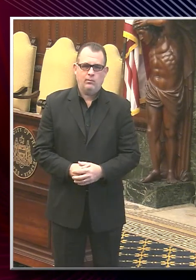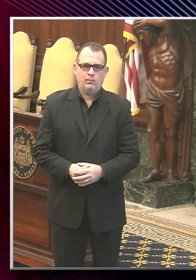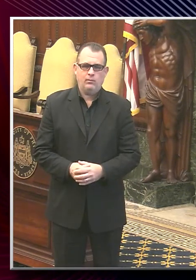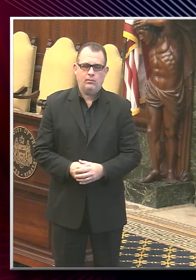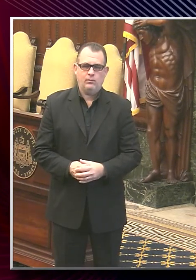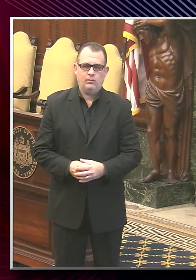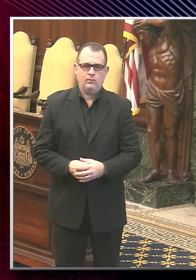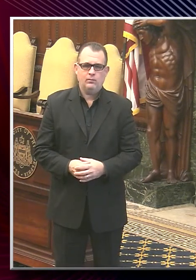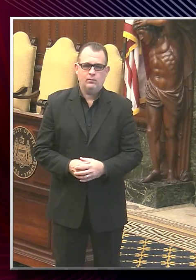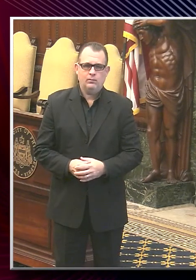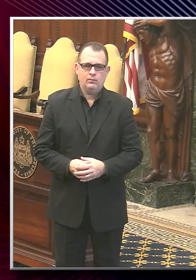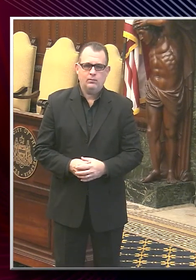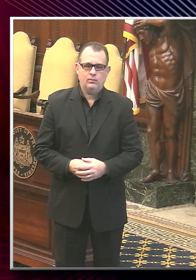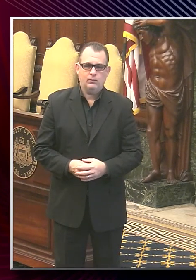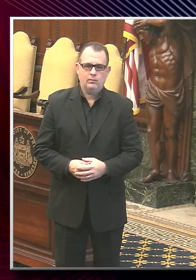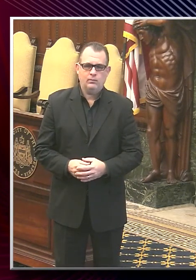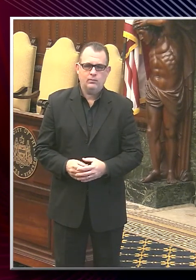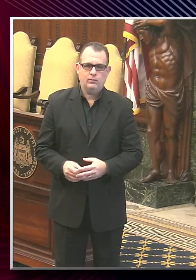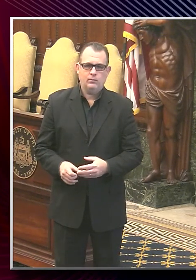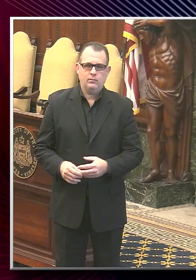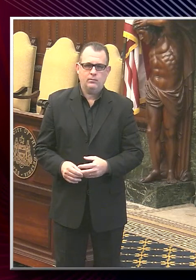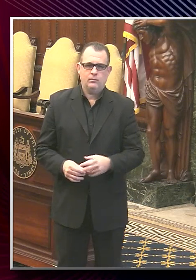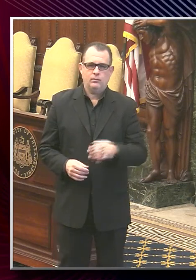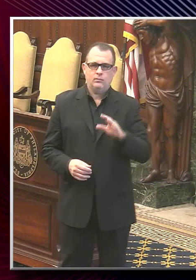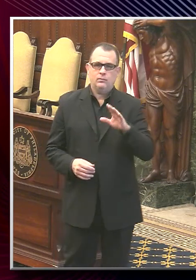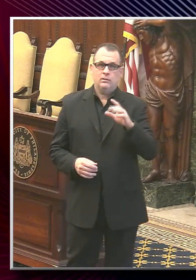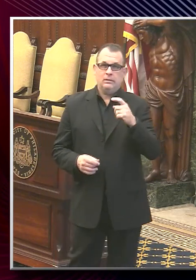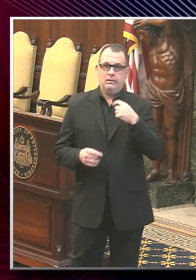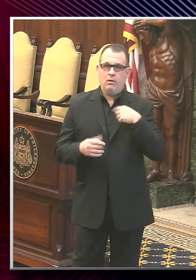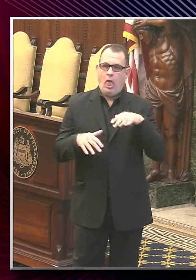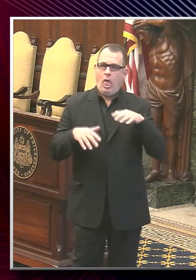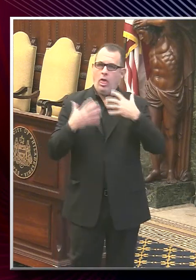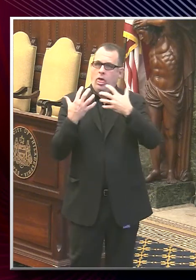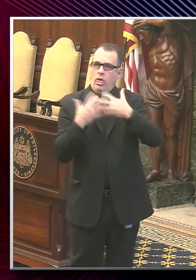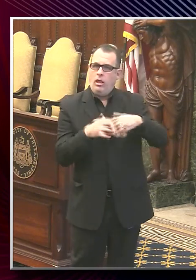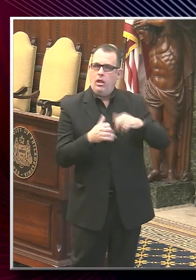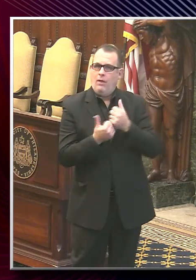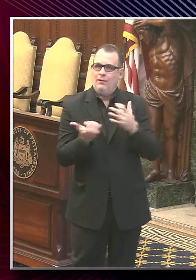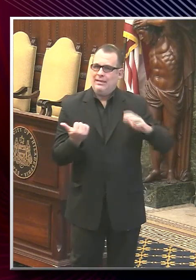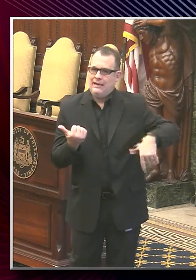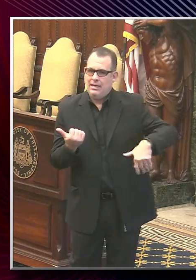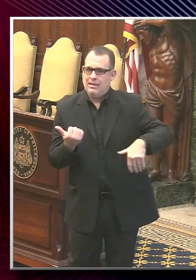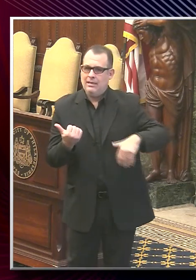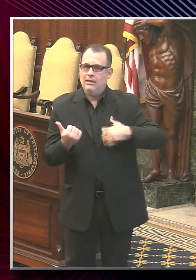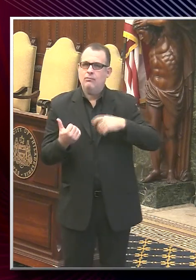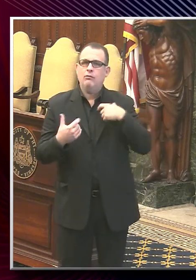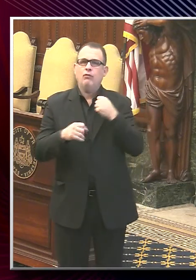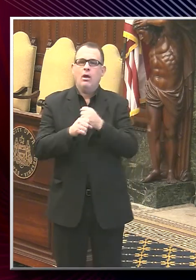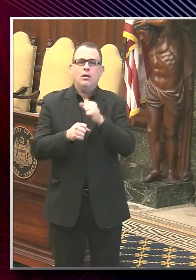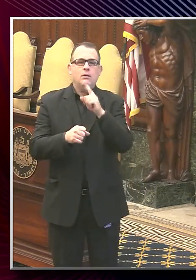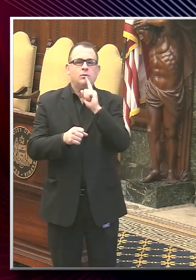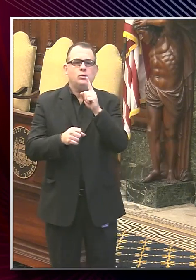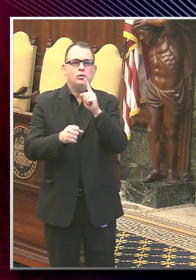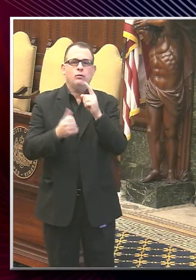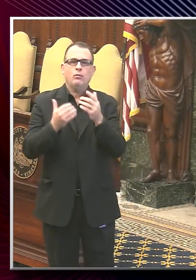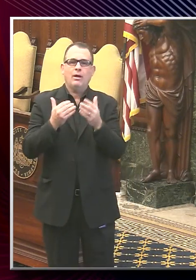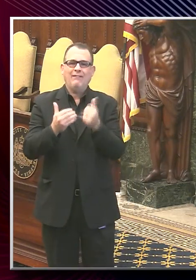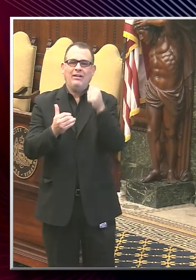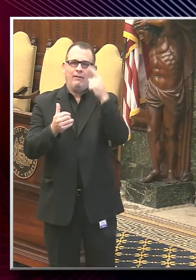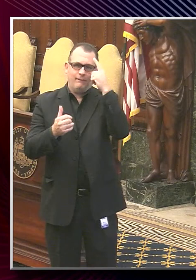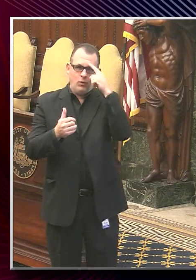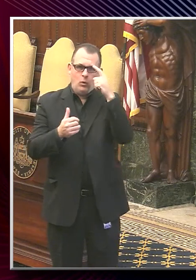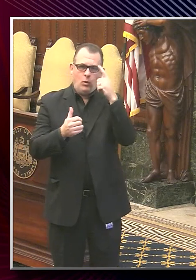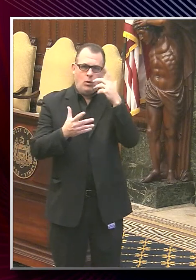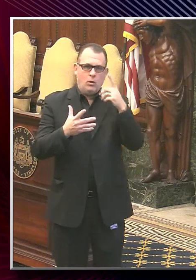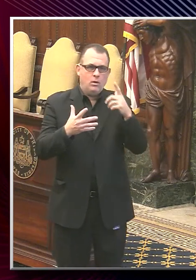It could be a variety of places. We haven't worked that out yet, but we'll try to make it in a way where convenient sites for people to travel to.